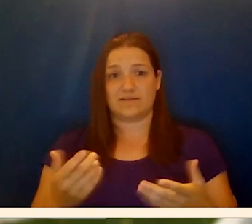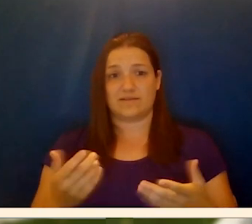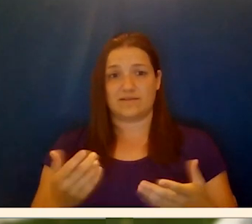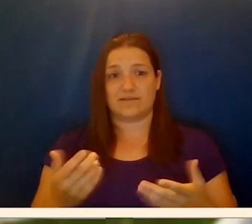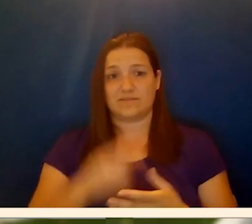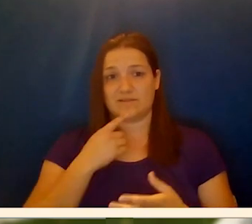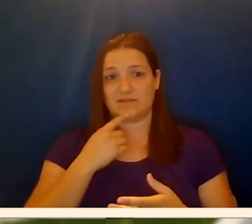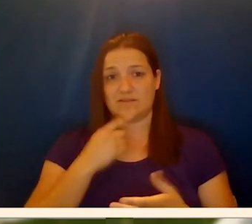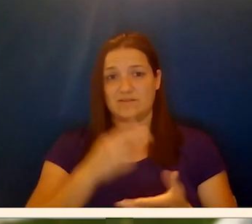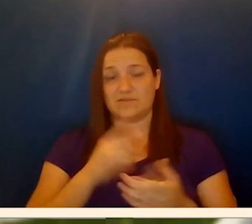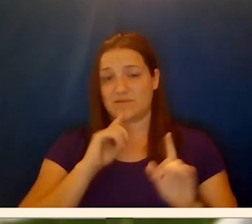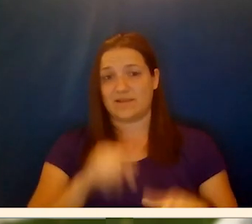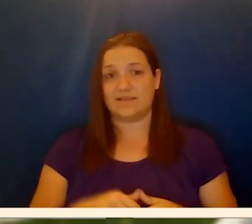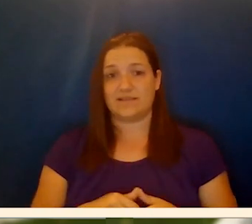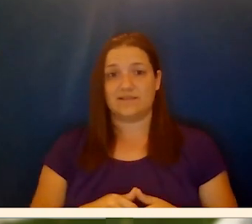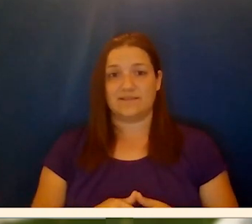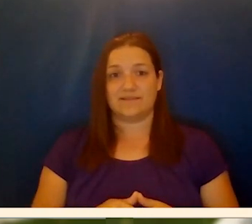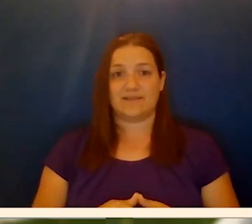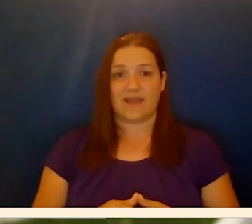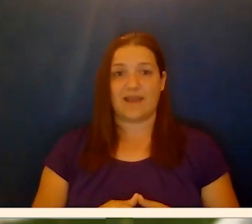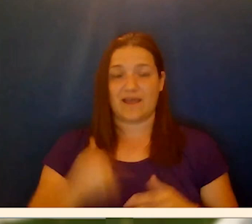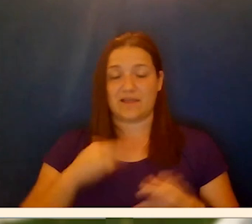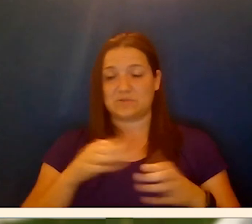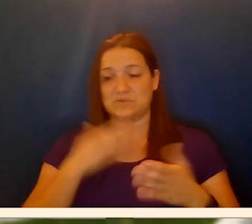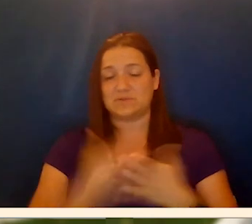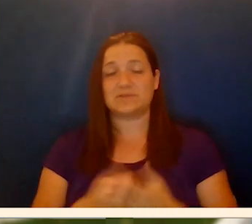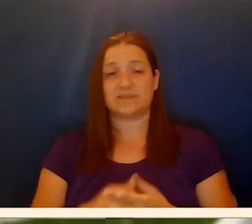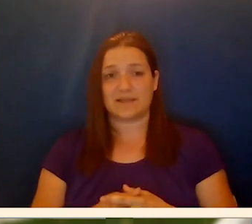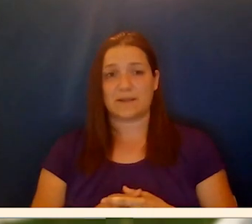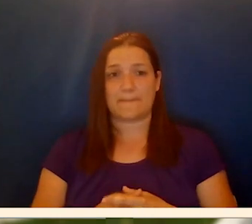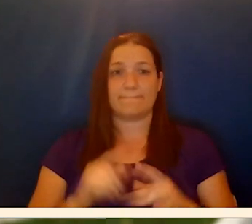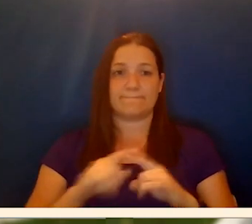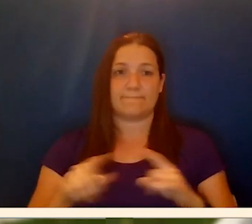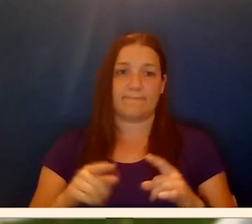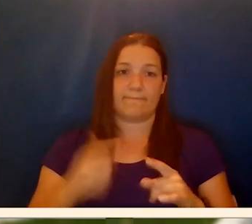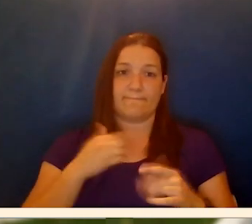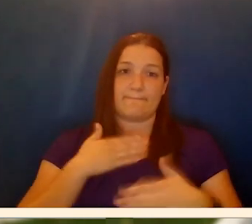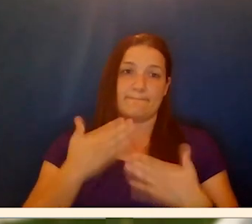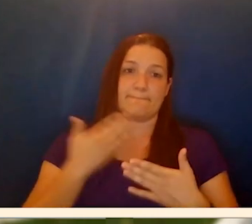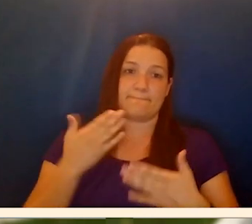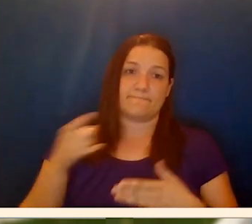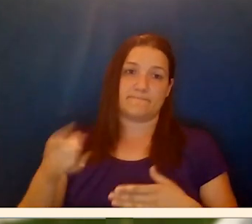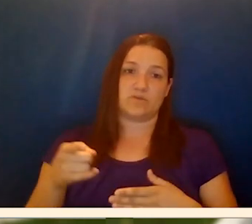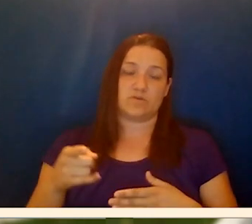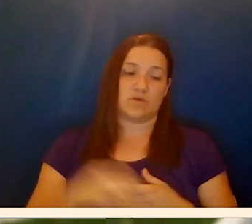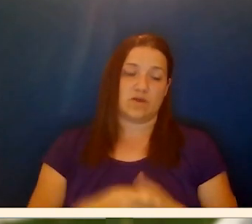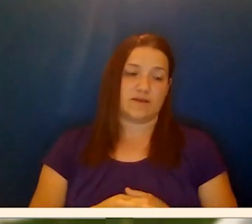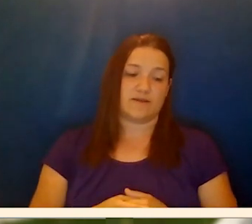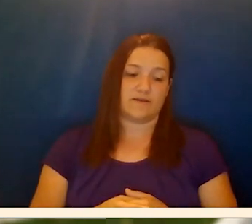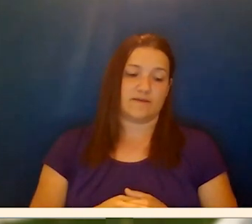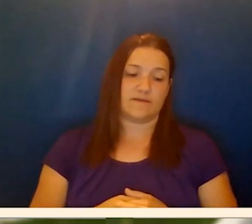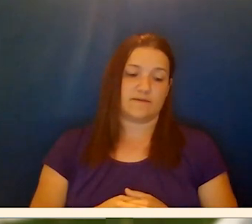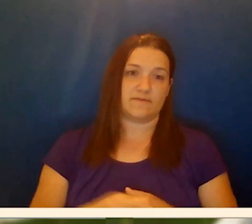I like answering the good. I like sharing good news, but yeah. But we're glad that you are at the head of this